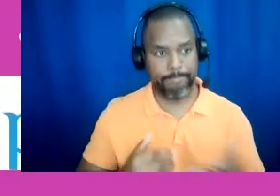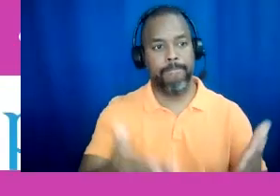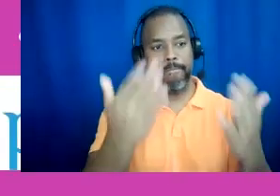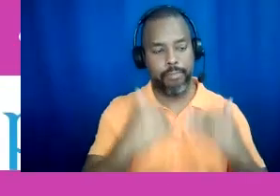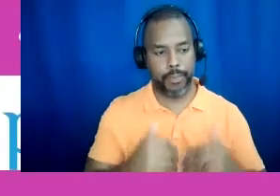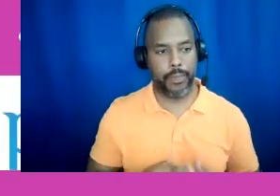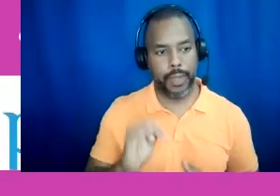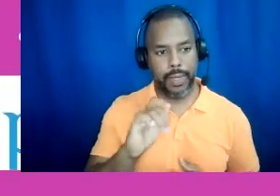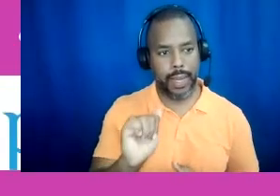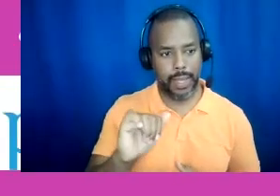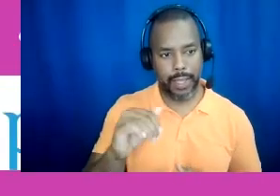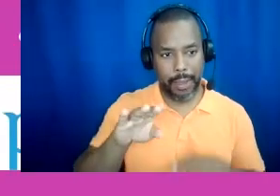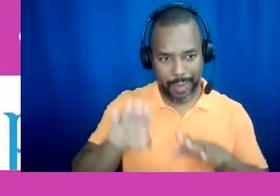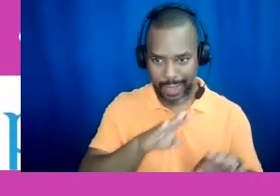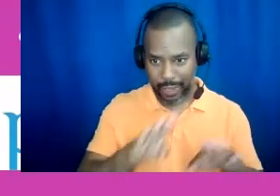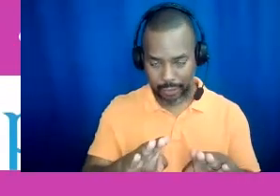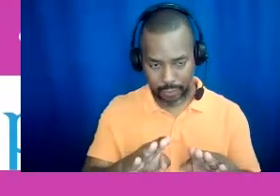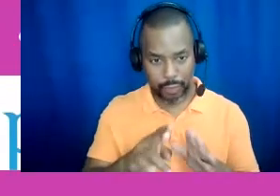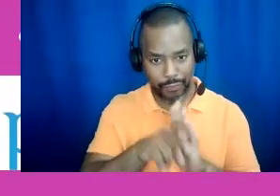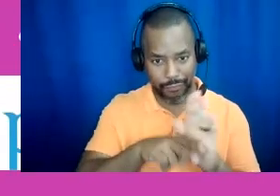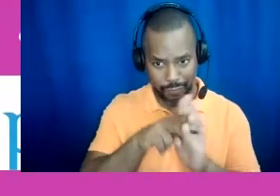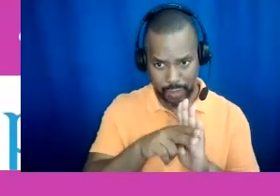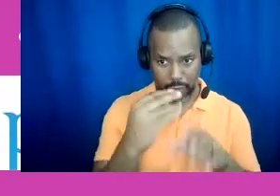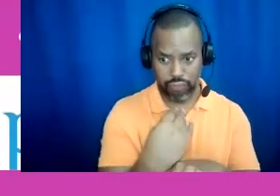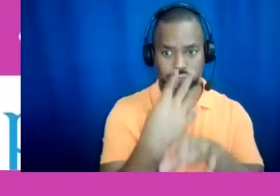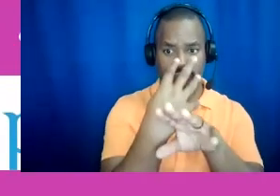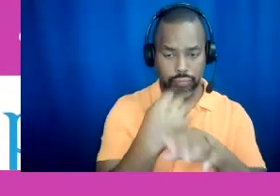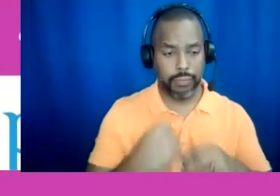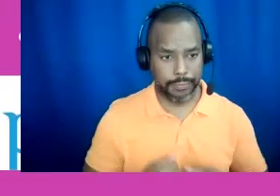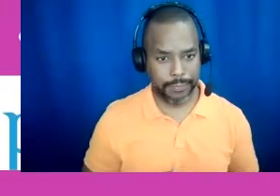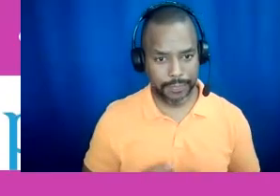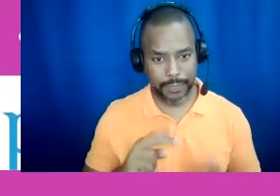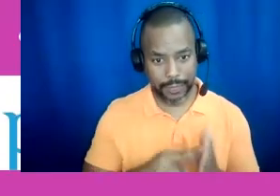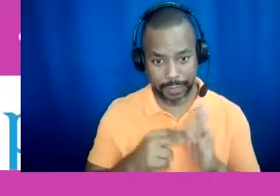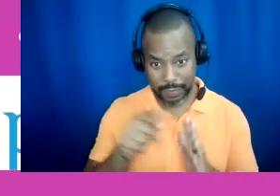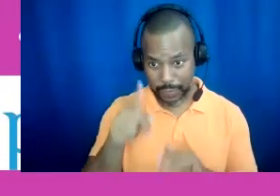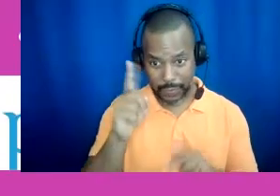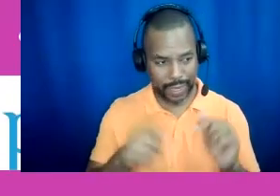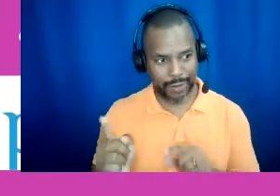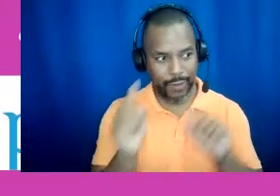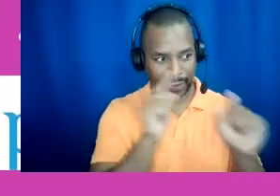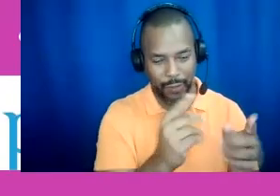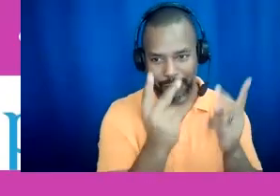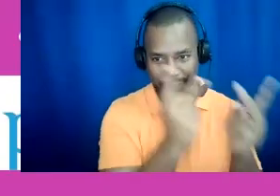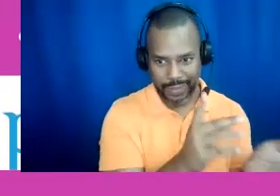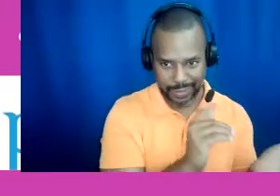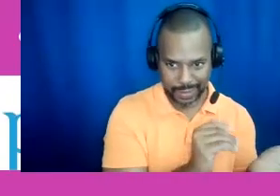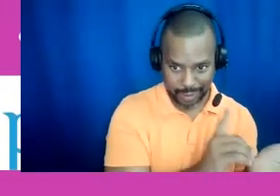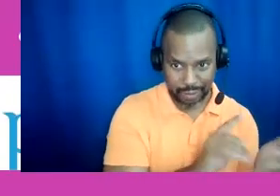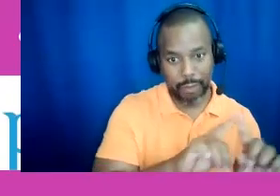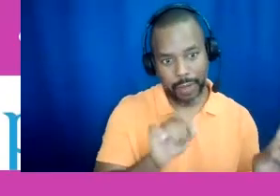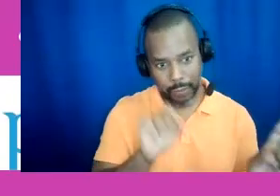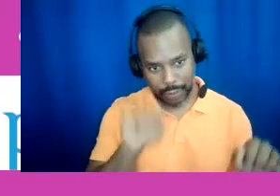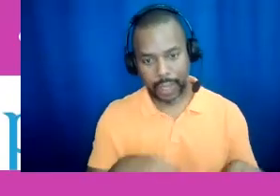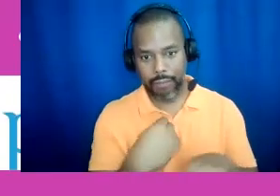Telebehavioral video counseling is available to you. So if you're one of those people who I can't physically get into a doctor, but I can do video chat. I'm